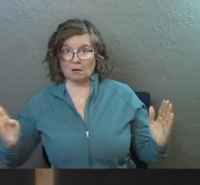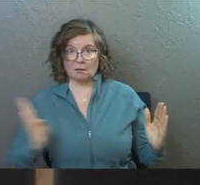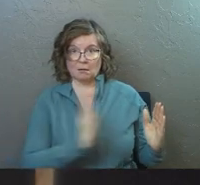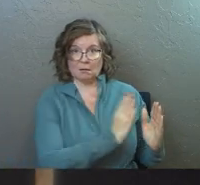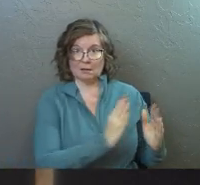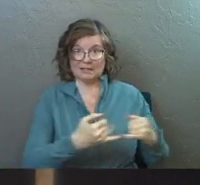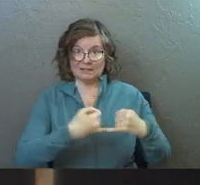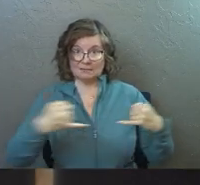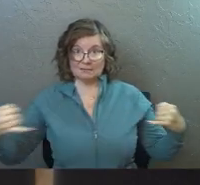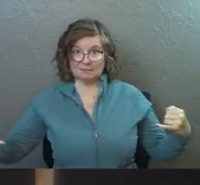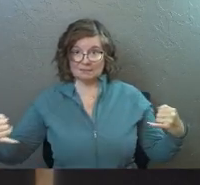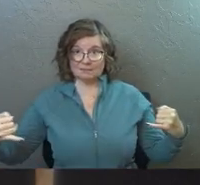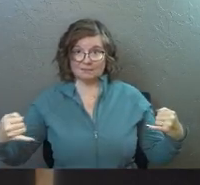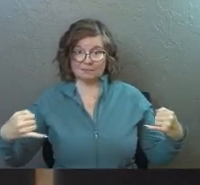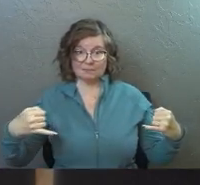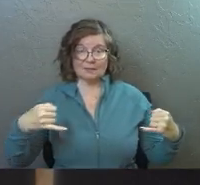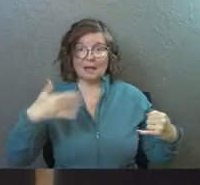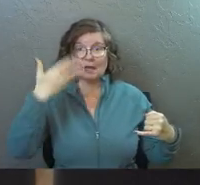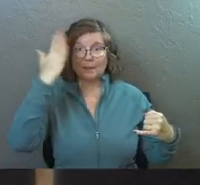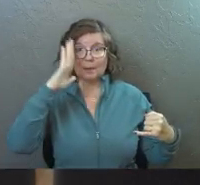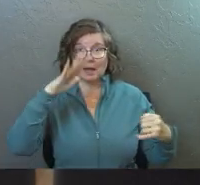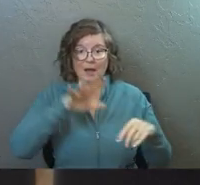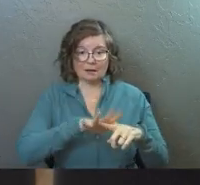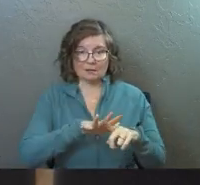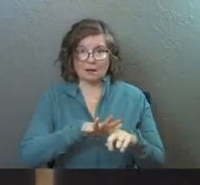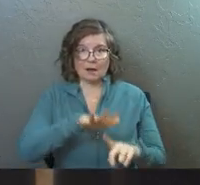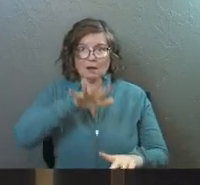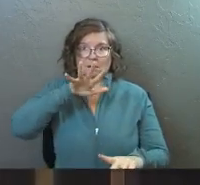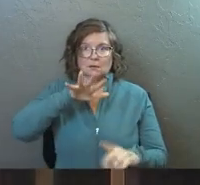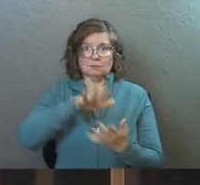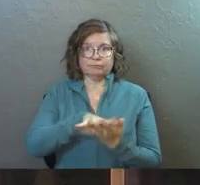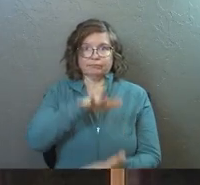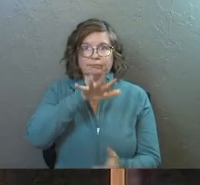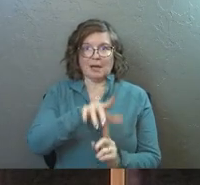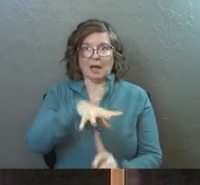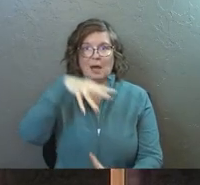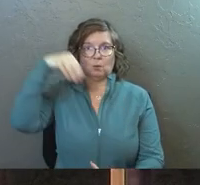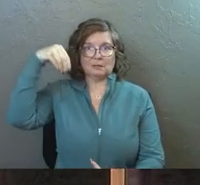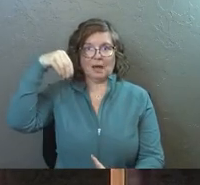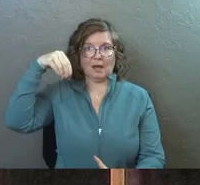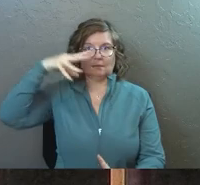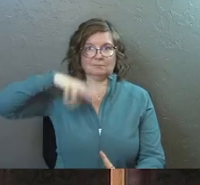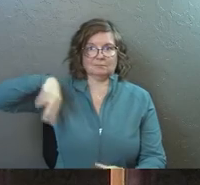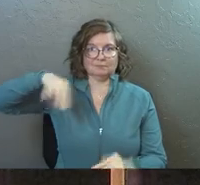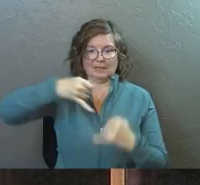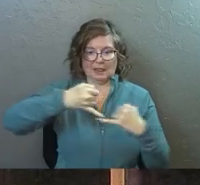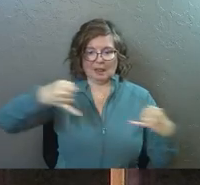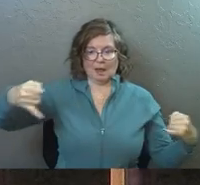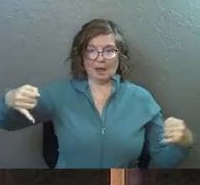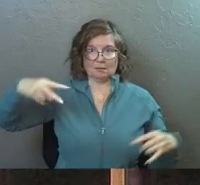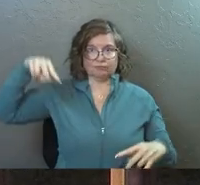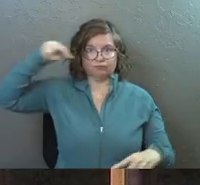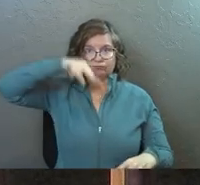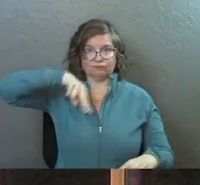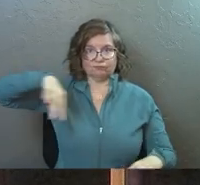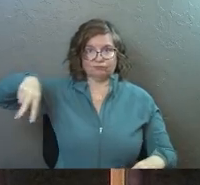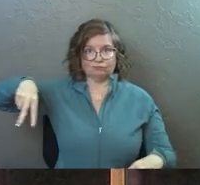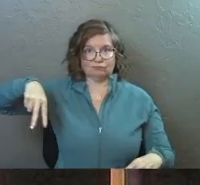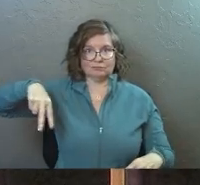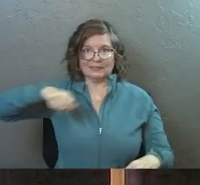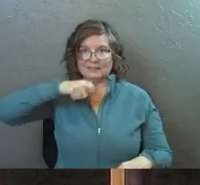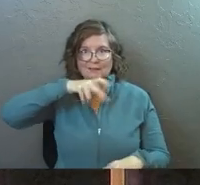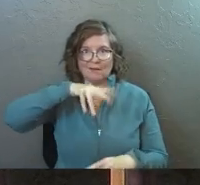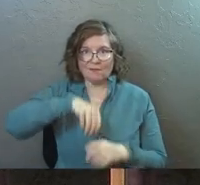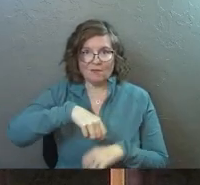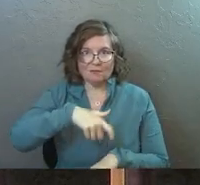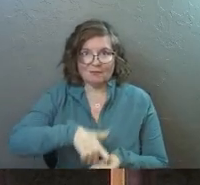space-time continuum and God stands outside of it. Kind of bakes your noodle, doesn't it? It does. I